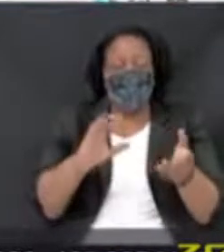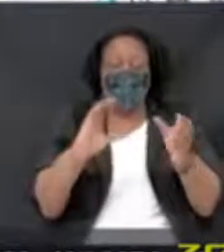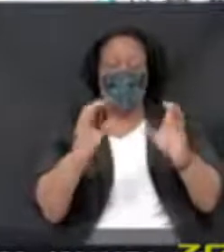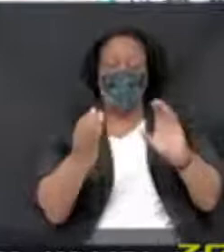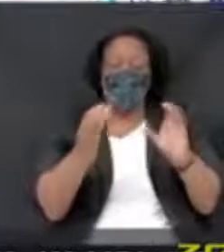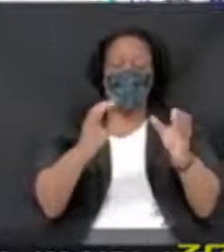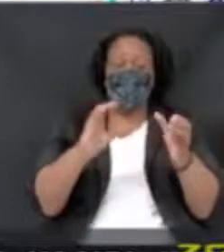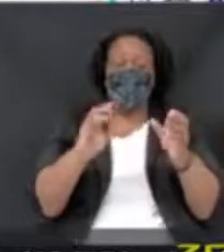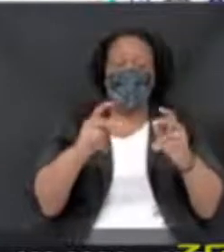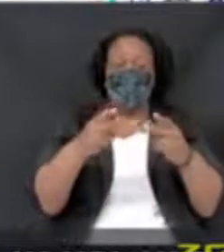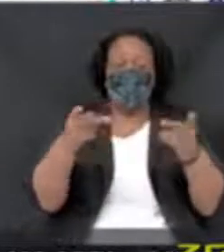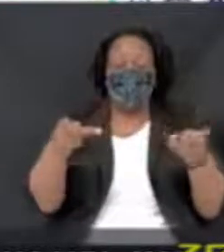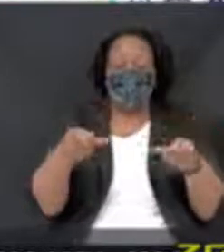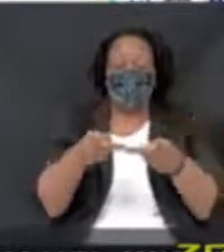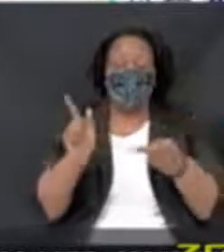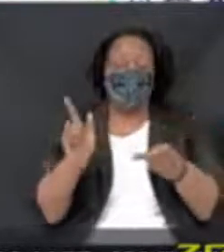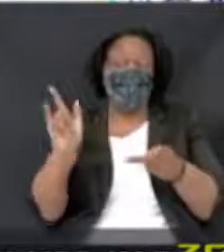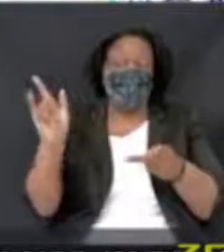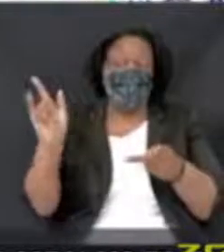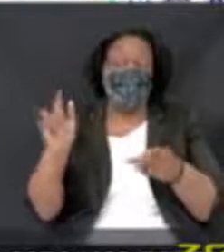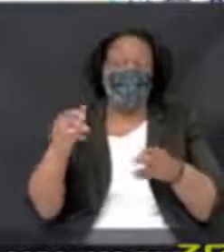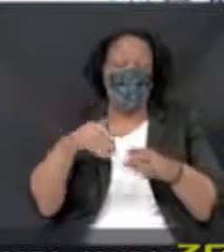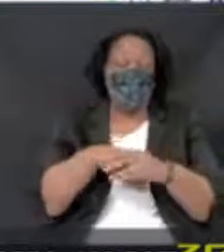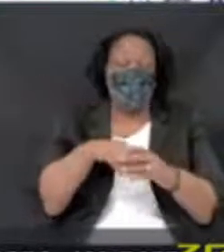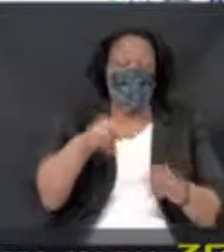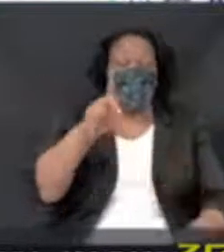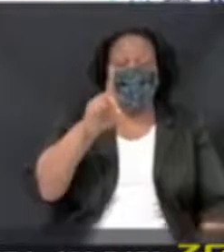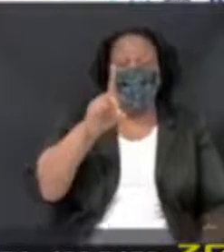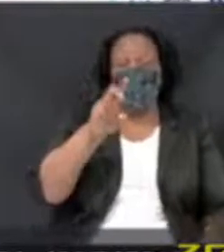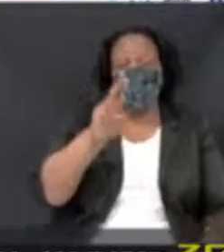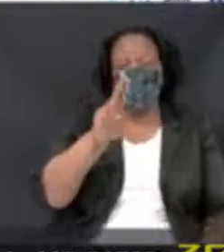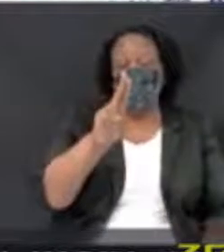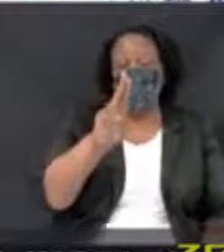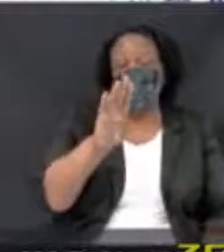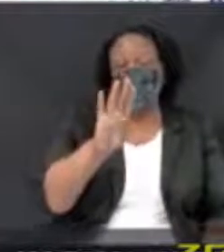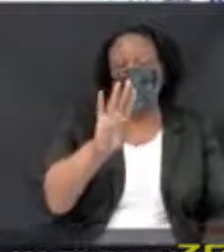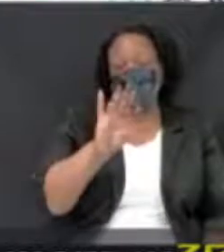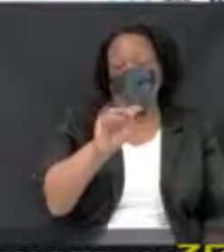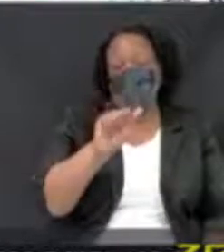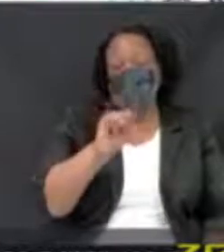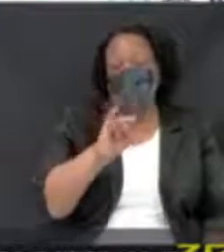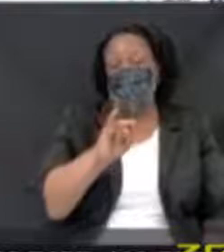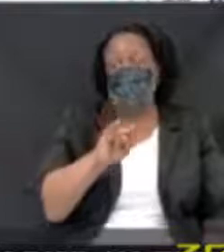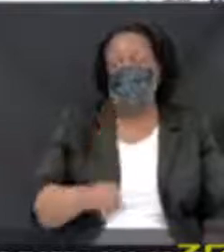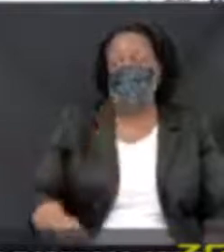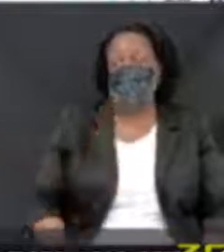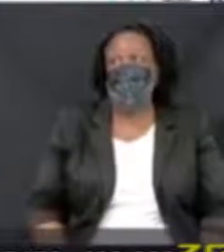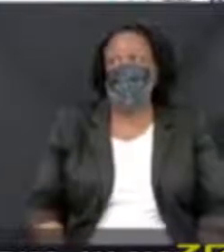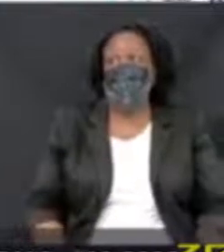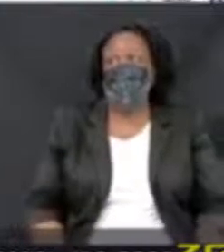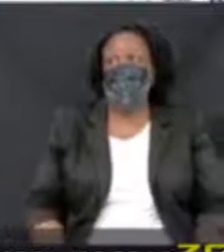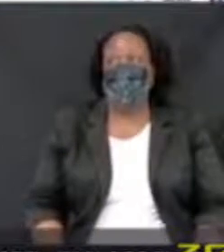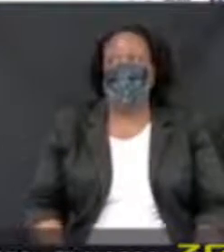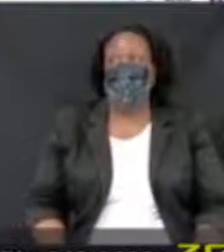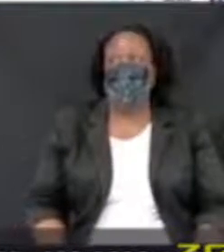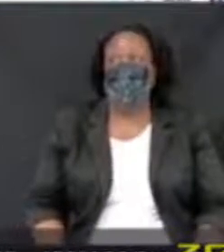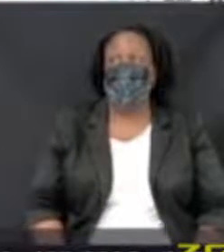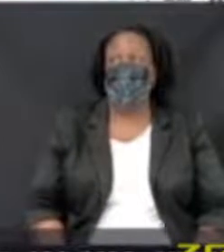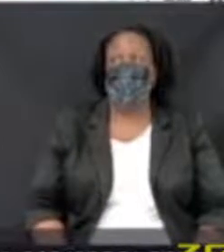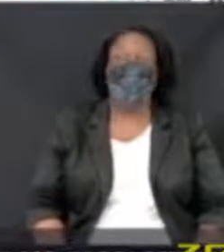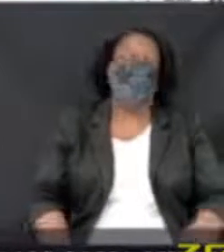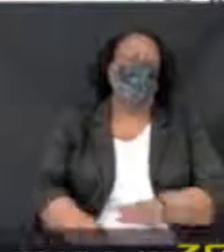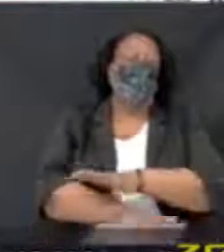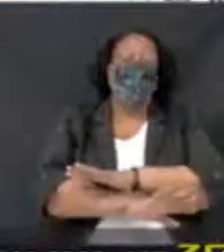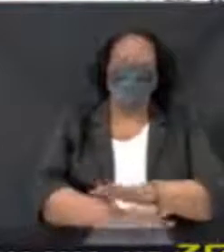they had in Dubai. And that is all because you don't want these